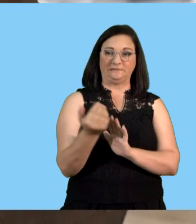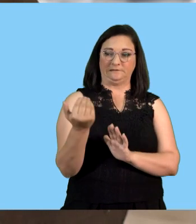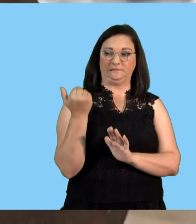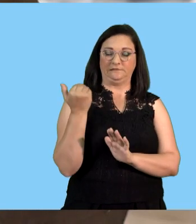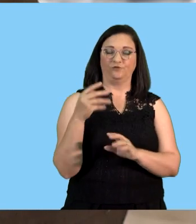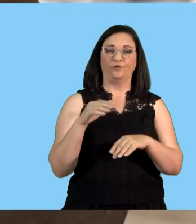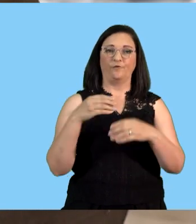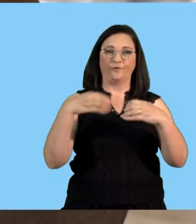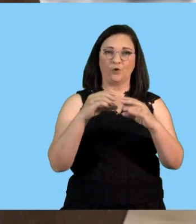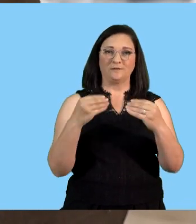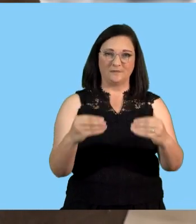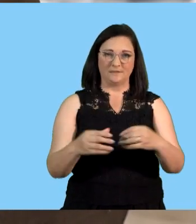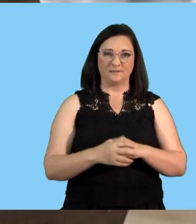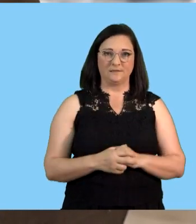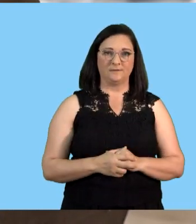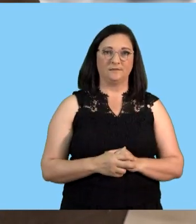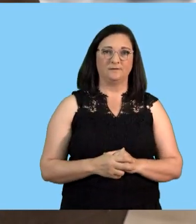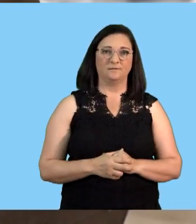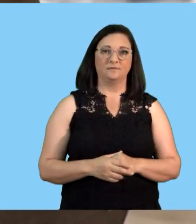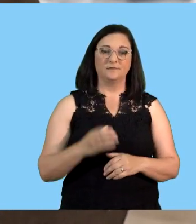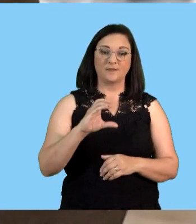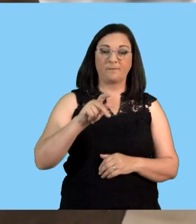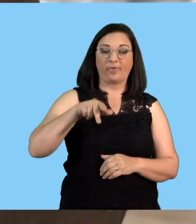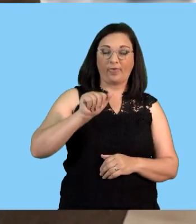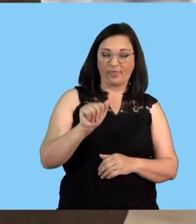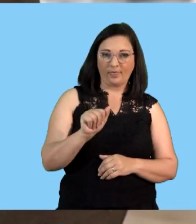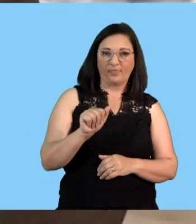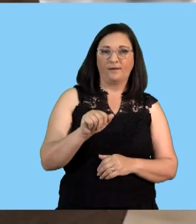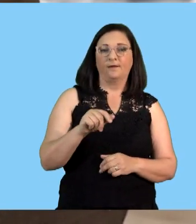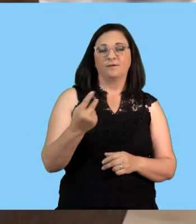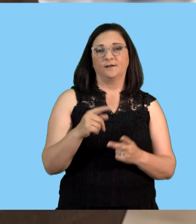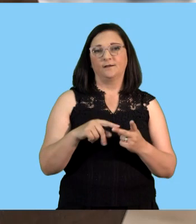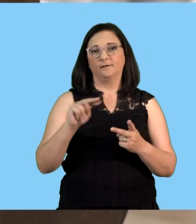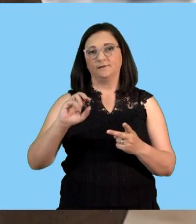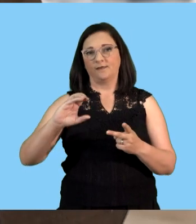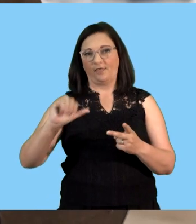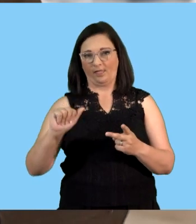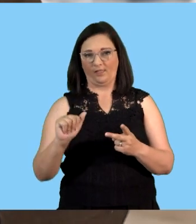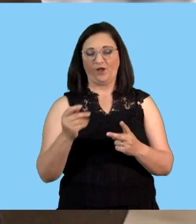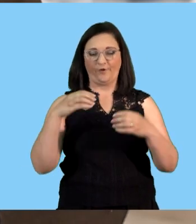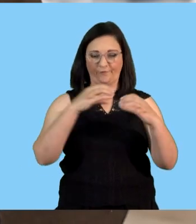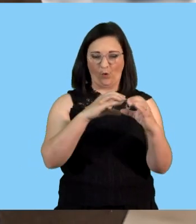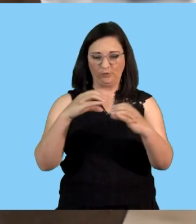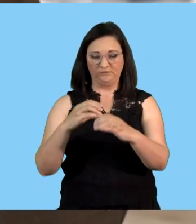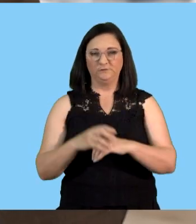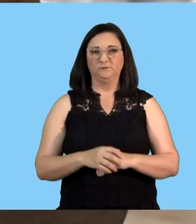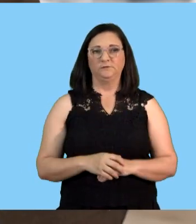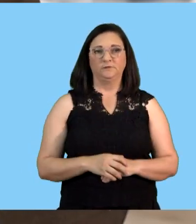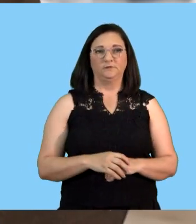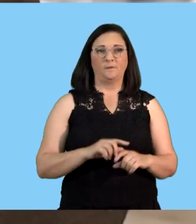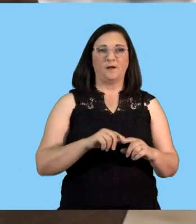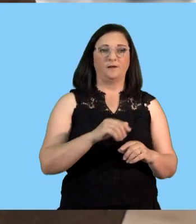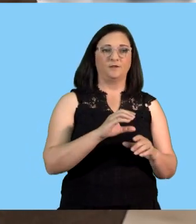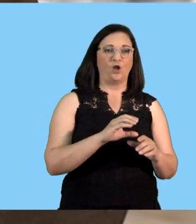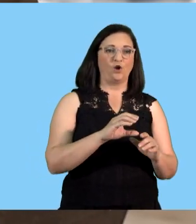of recent legislation on businesses. We're focusing on CPA as well as the NCA.